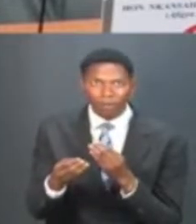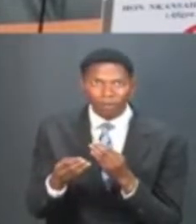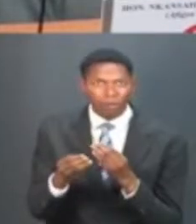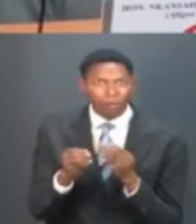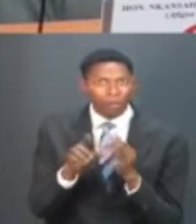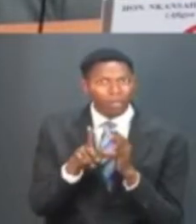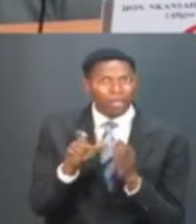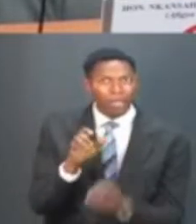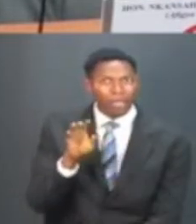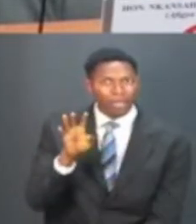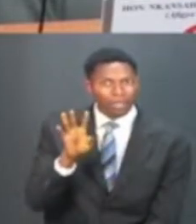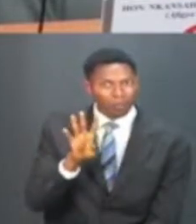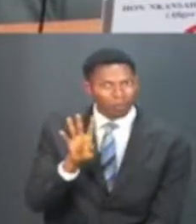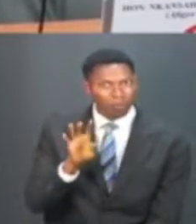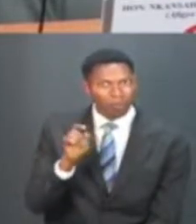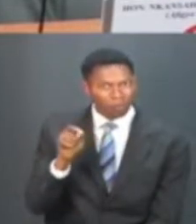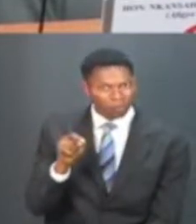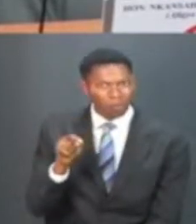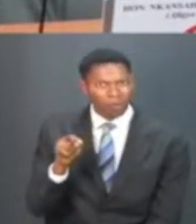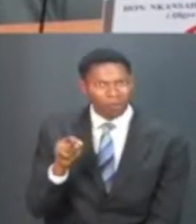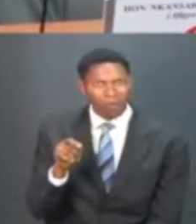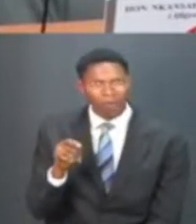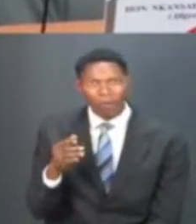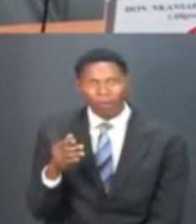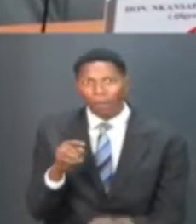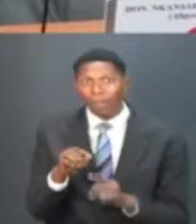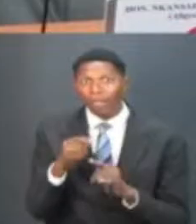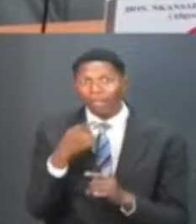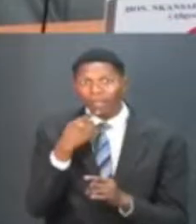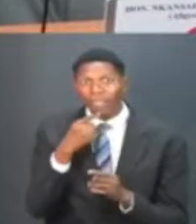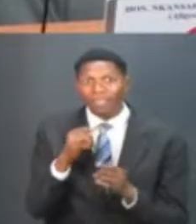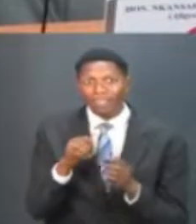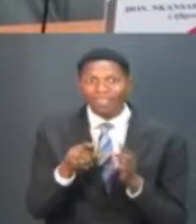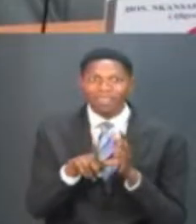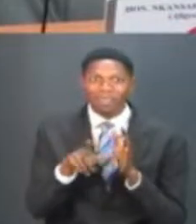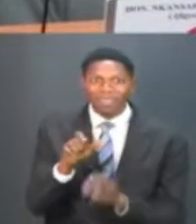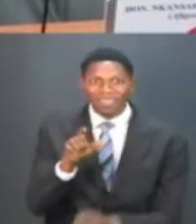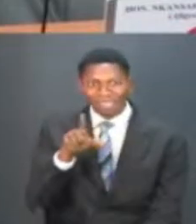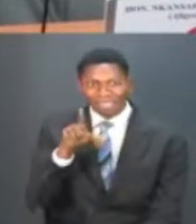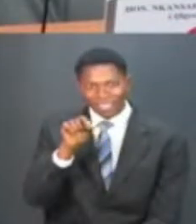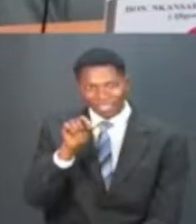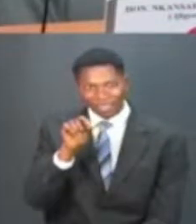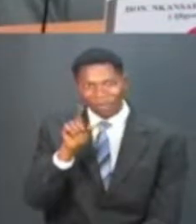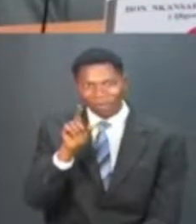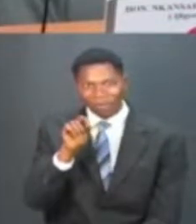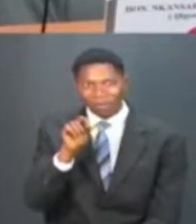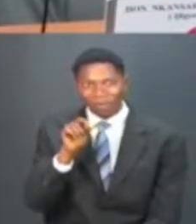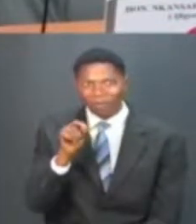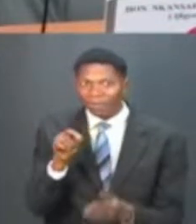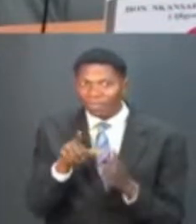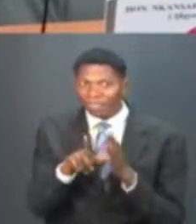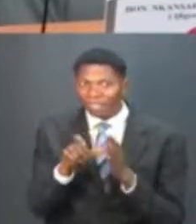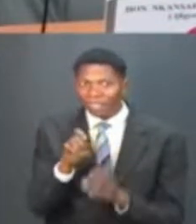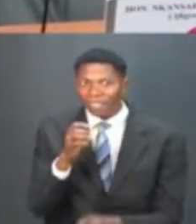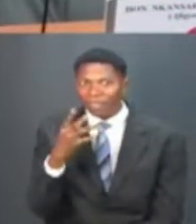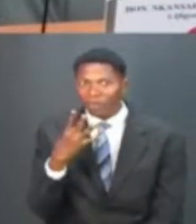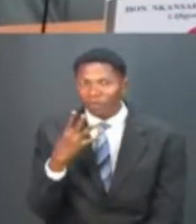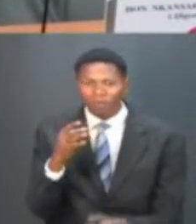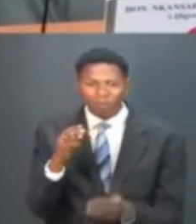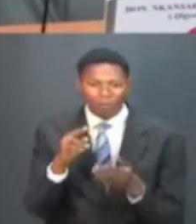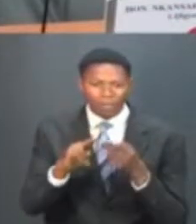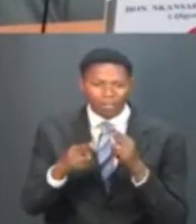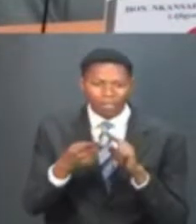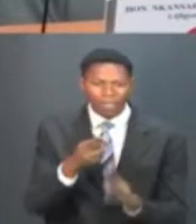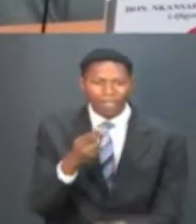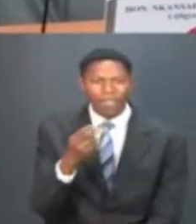4. Yes, item 4, yes. Yes, but you say item 20. Yes, item 4. Item 4, number 20.